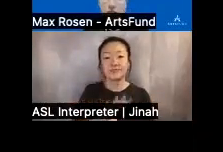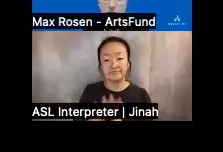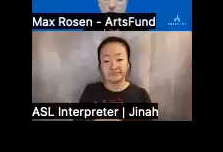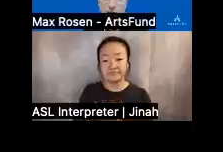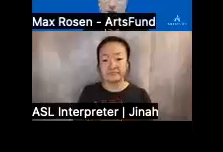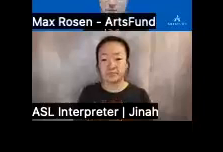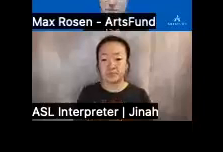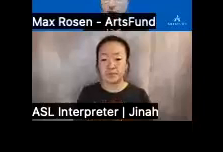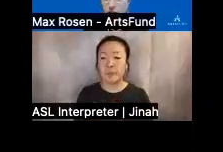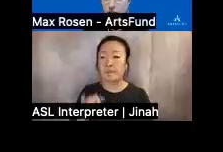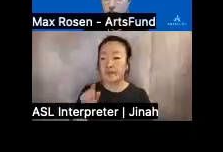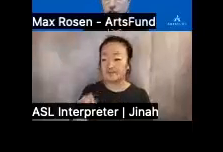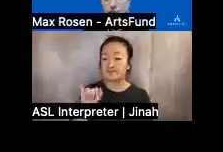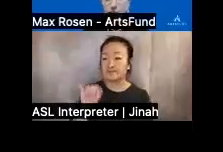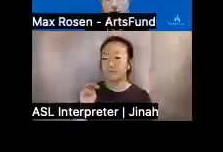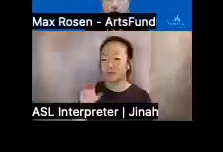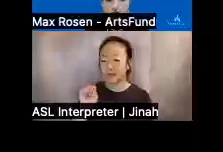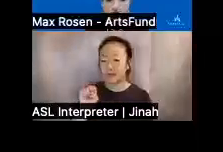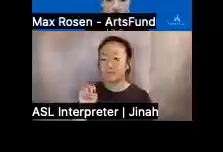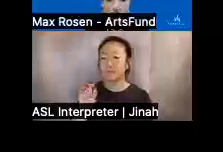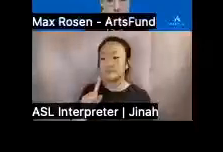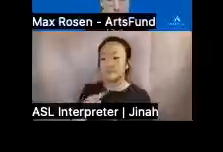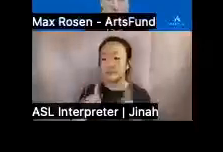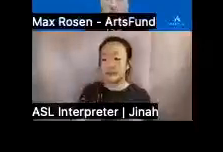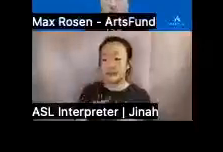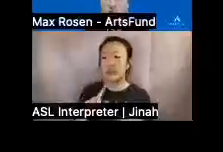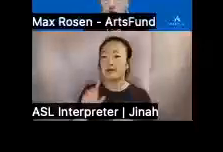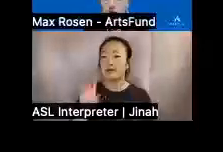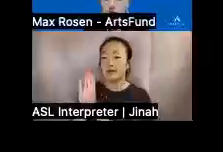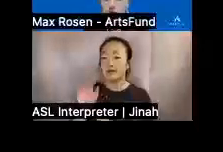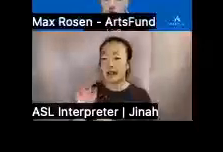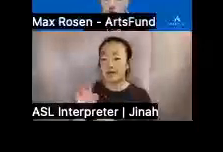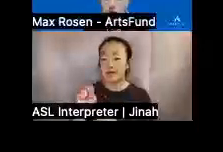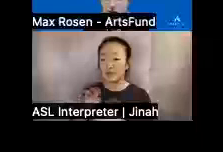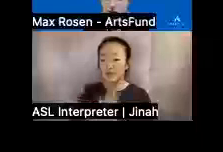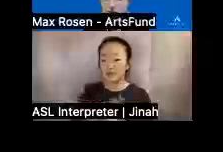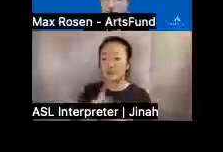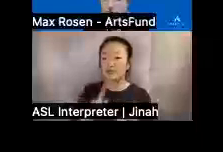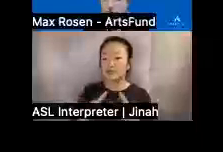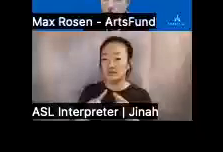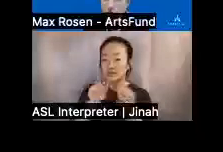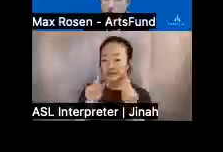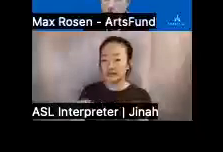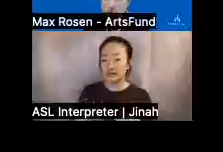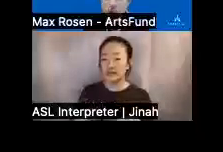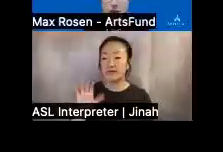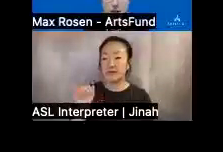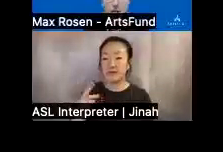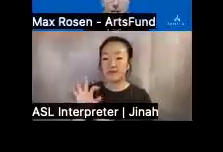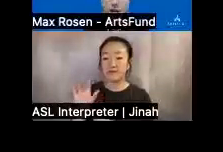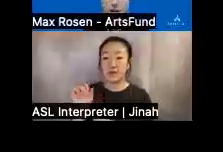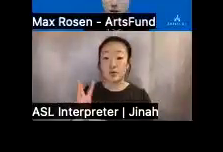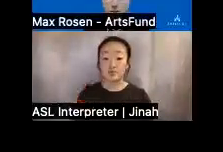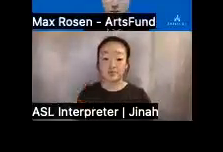that's the income statement, balance sheet, and statement of cash flow. I'll scroll down on the financial information form,